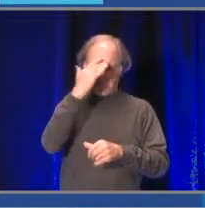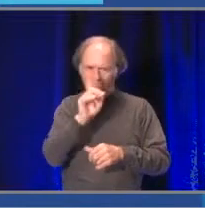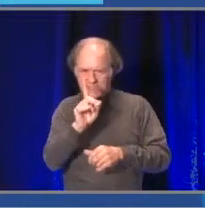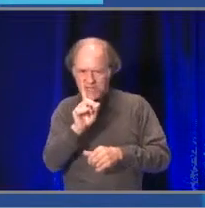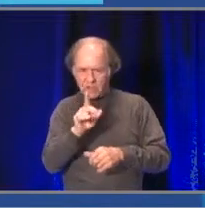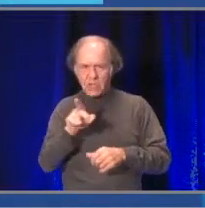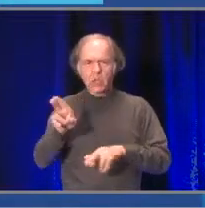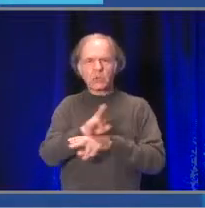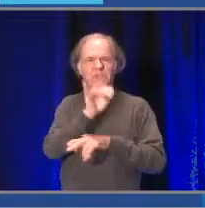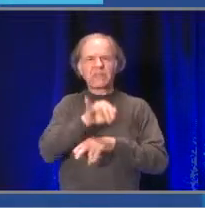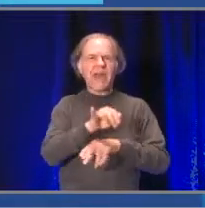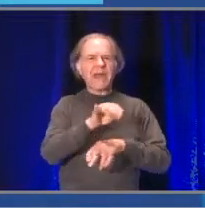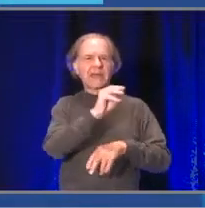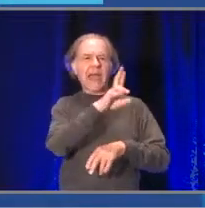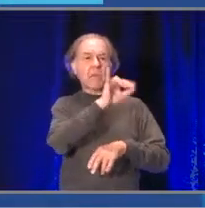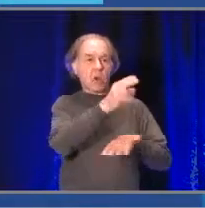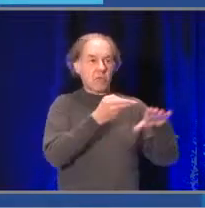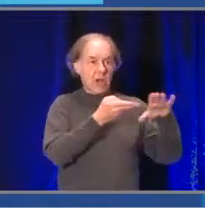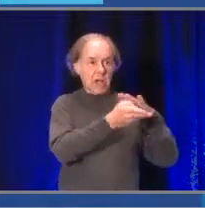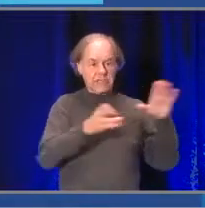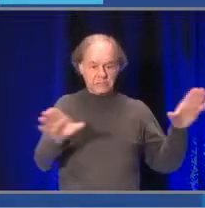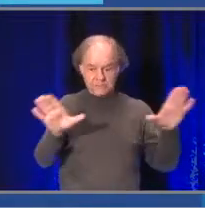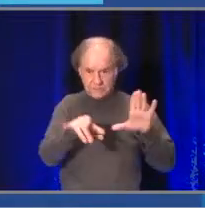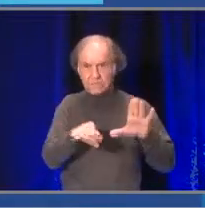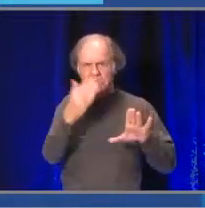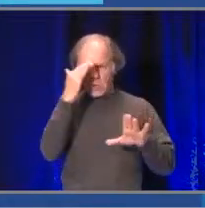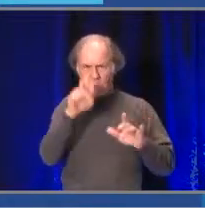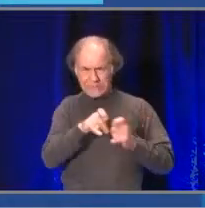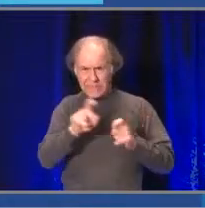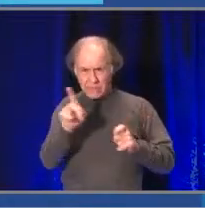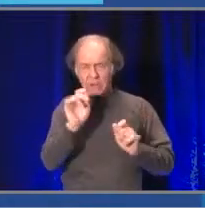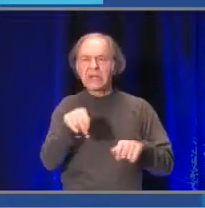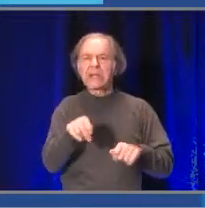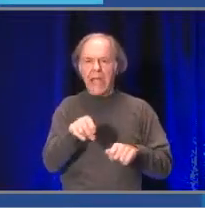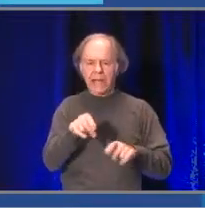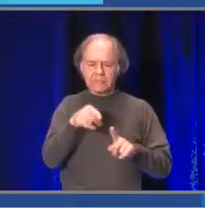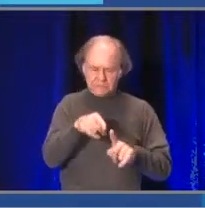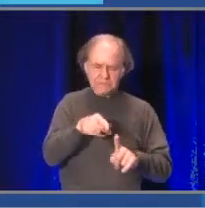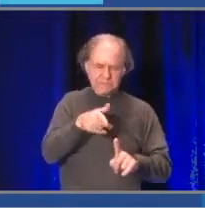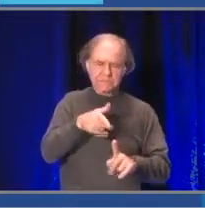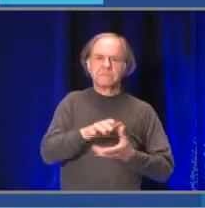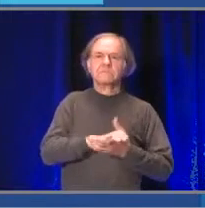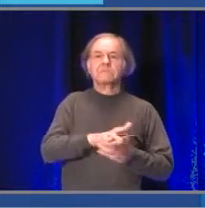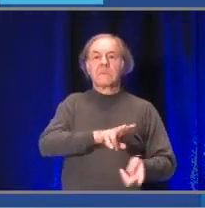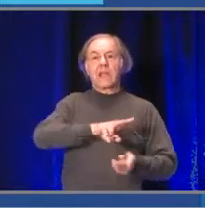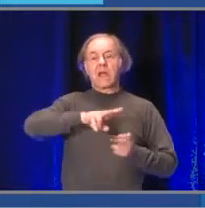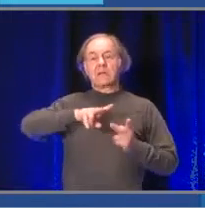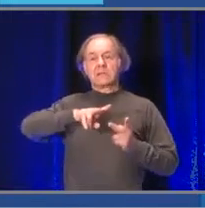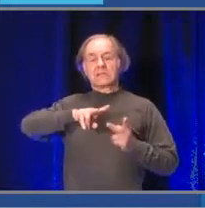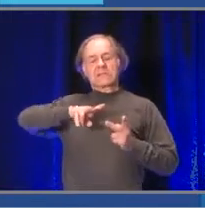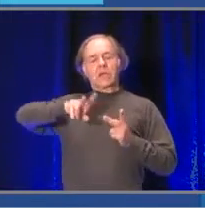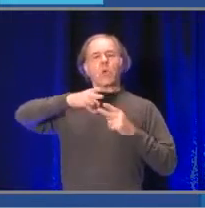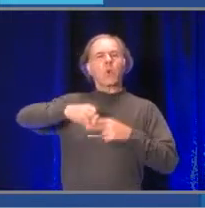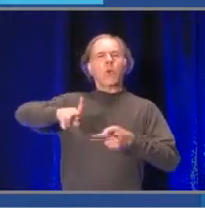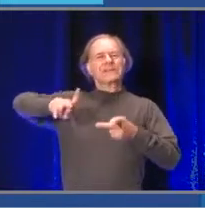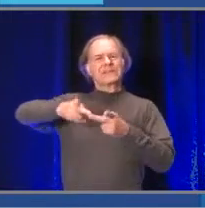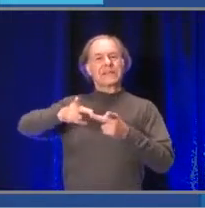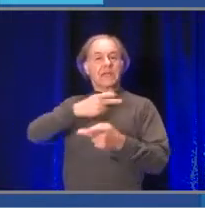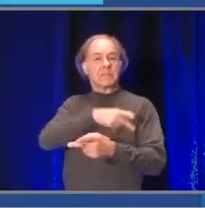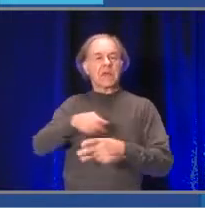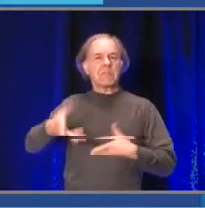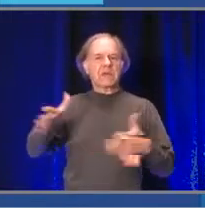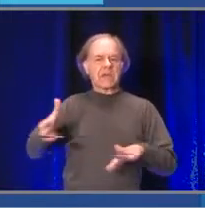the UroNav system, the MRI. We can treat them locally. Second, patients, ones who've had prostate